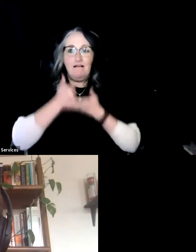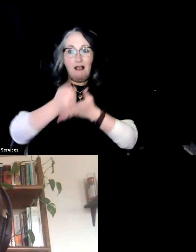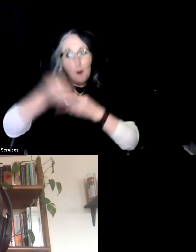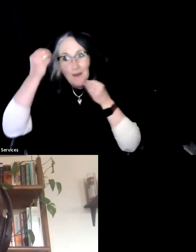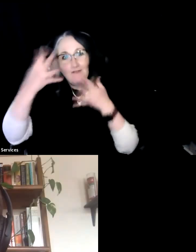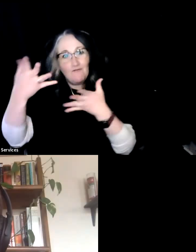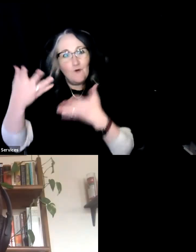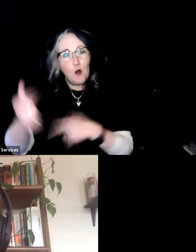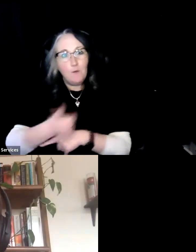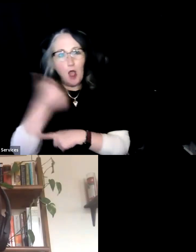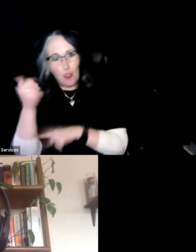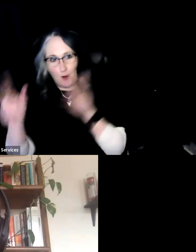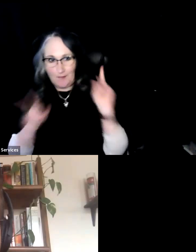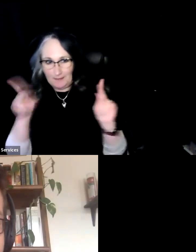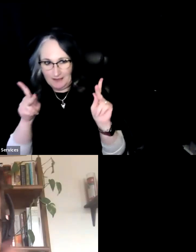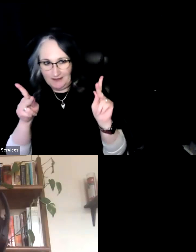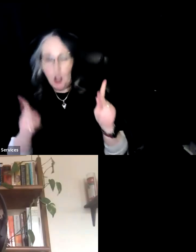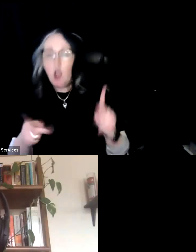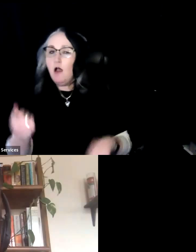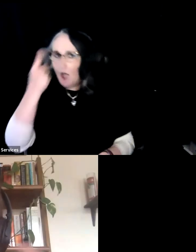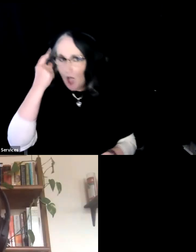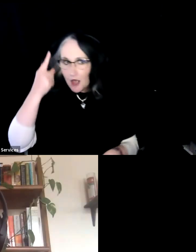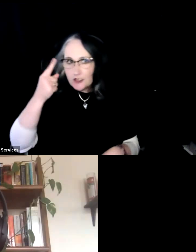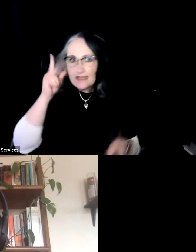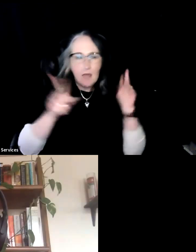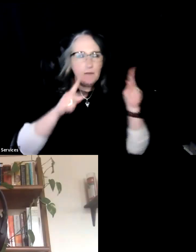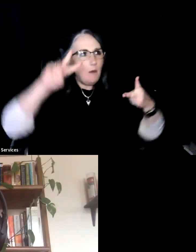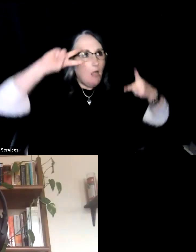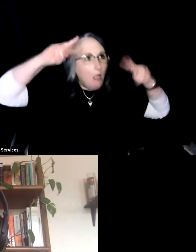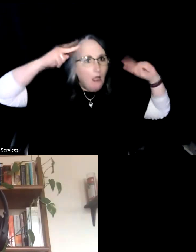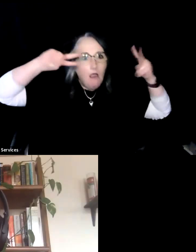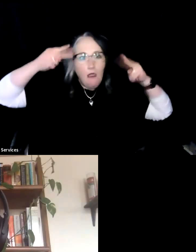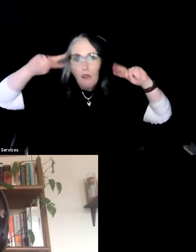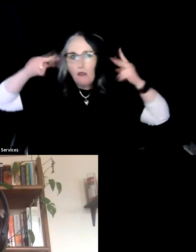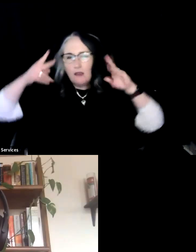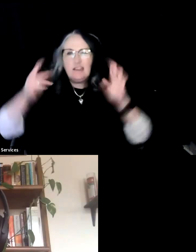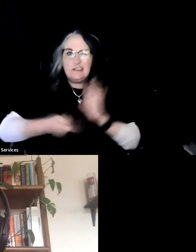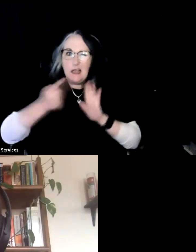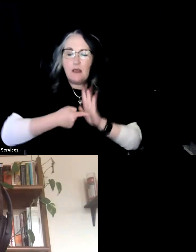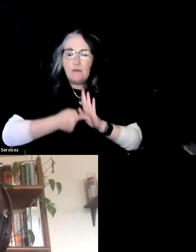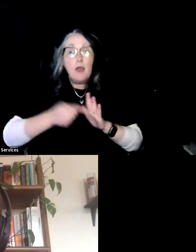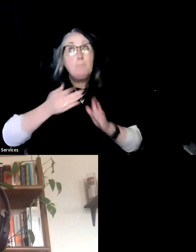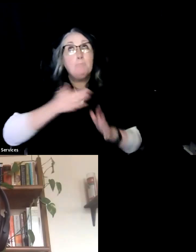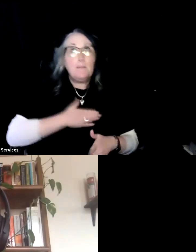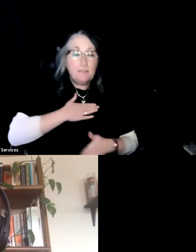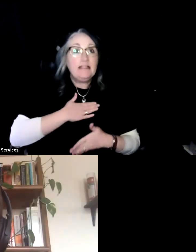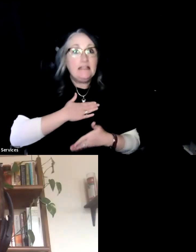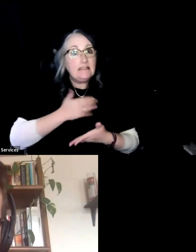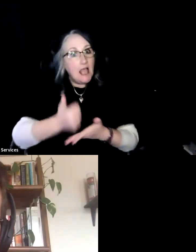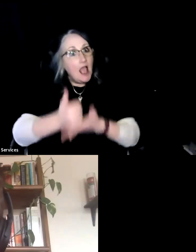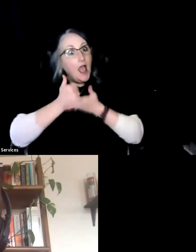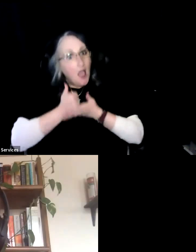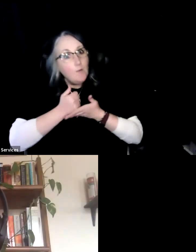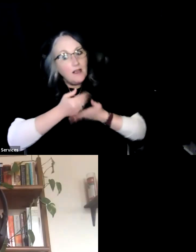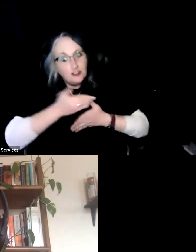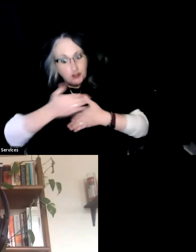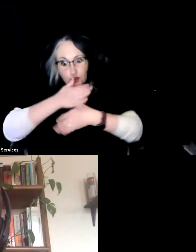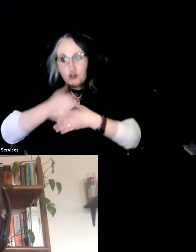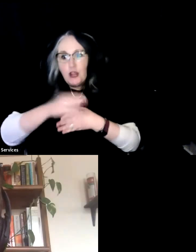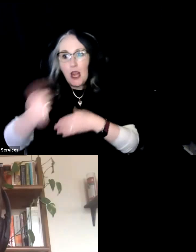difficult with misinformation and different takes are being spread around. Please help us share the vaccine finder. Help us share the